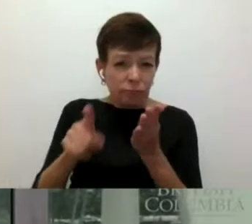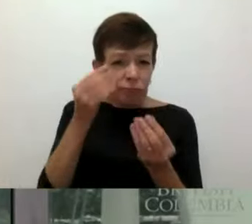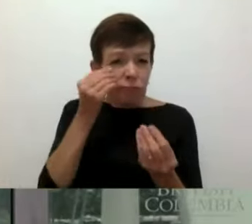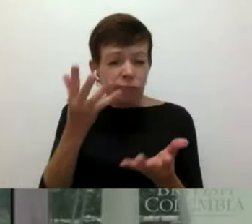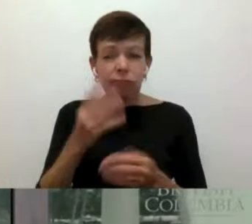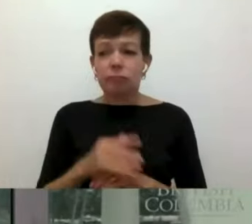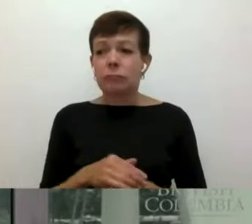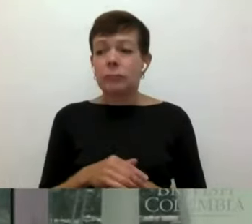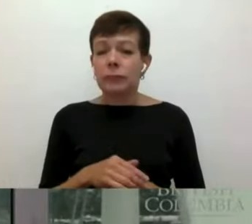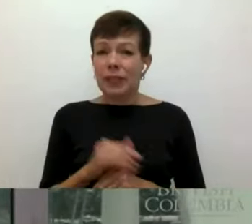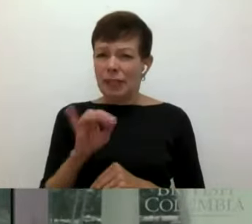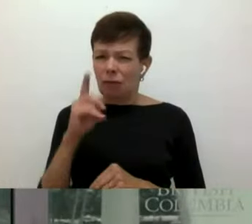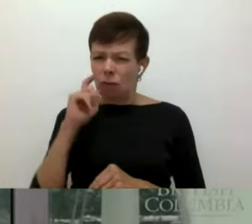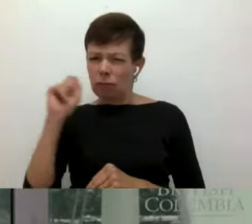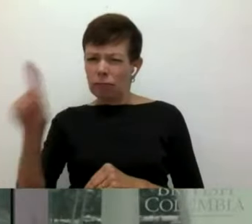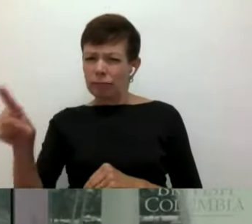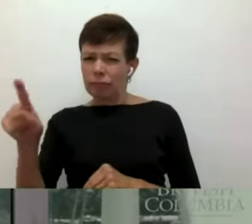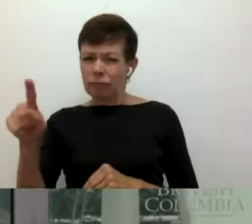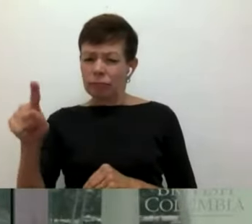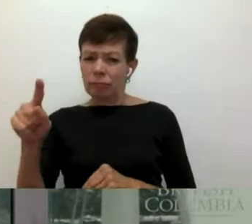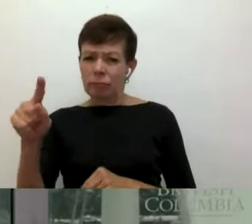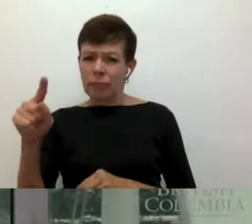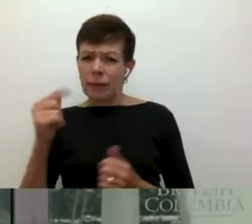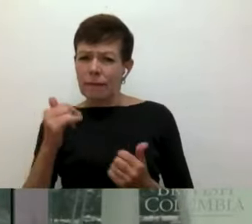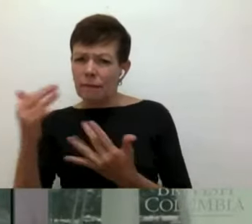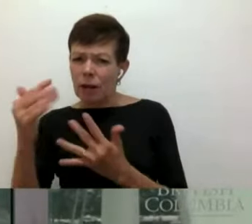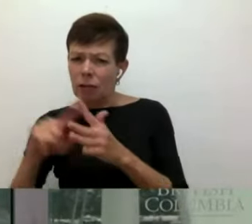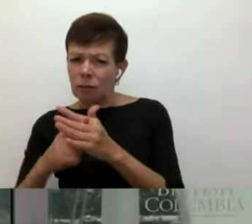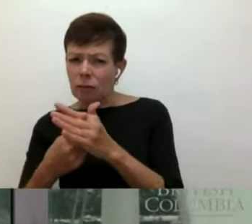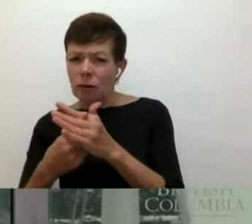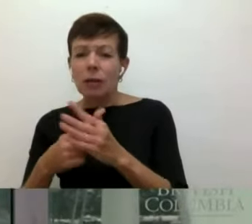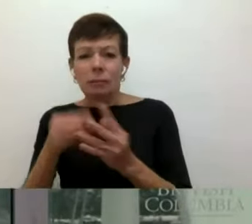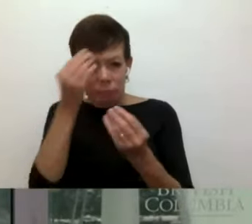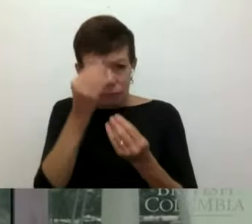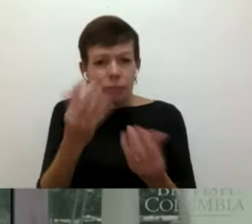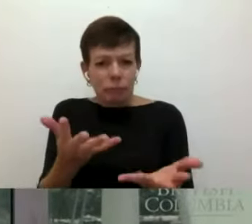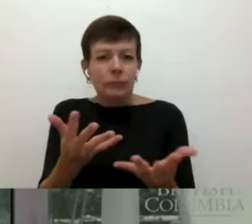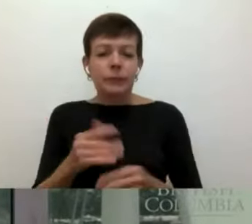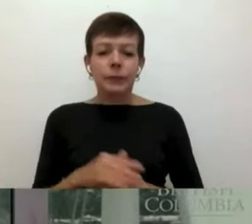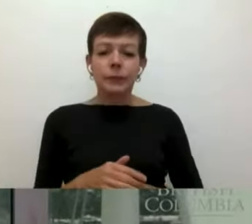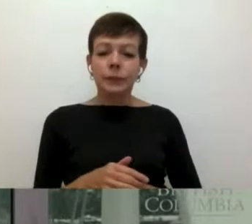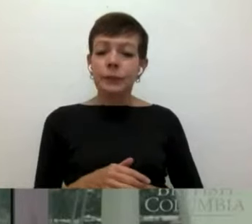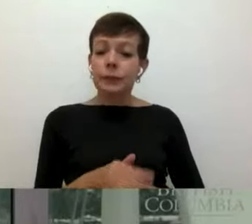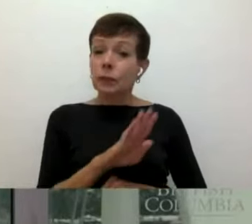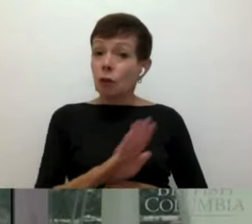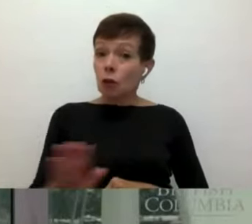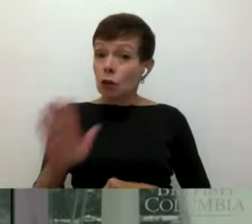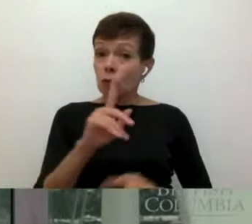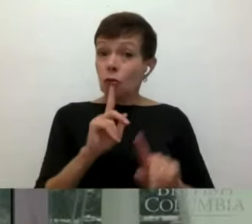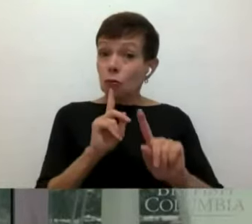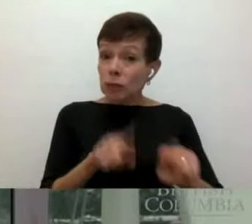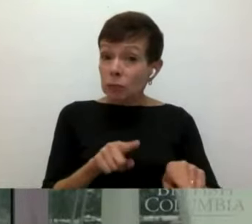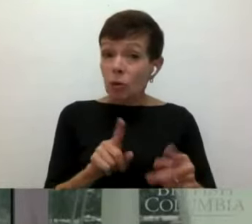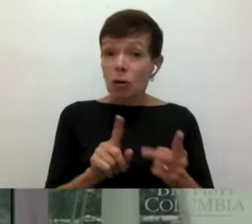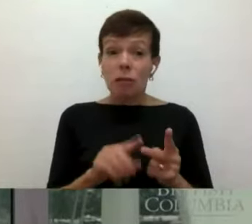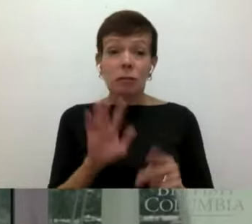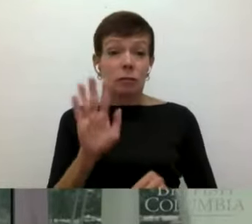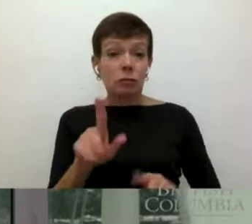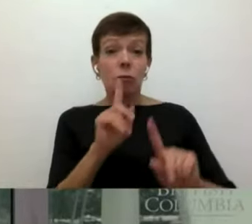*5555 from a cell phone. This information that you provide may be critical to BC Wildfire Service